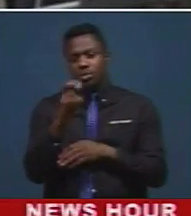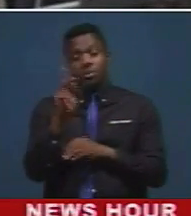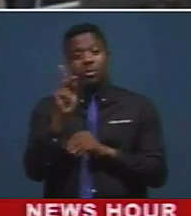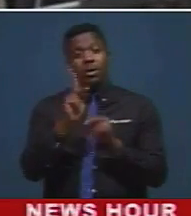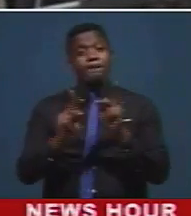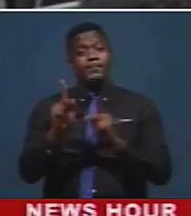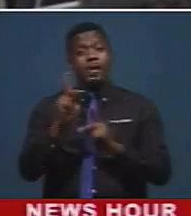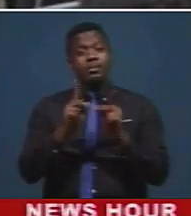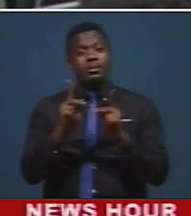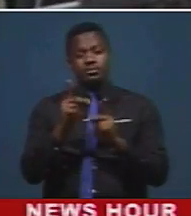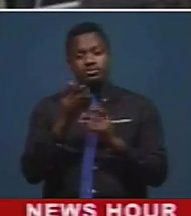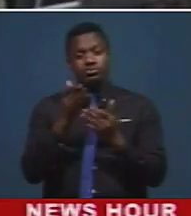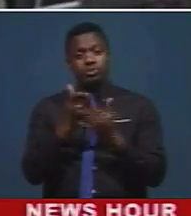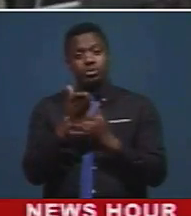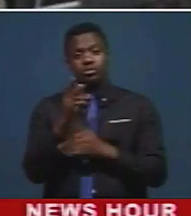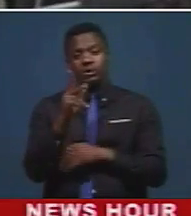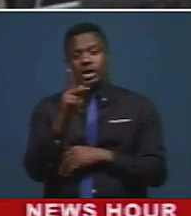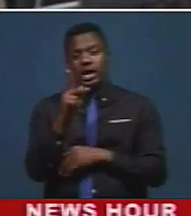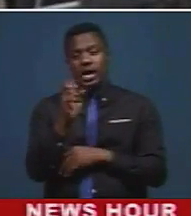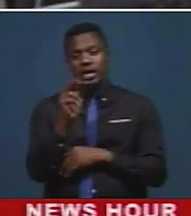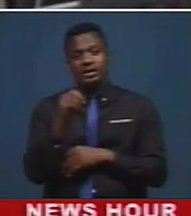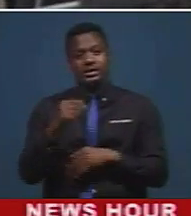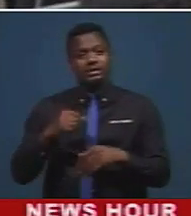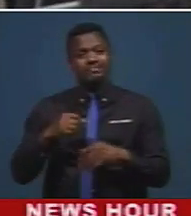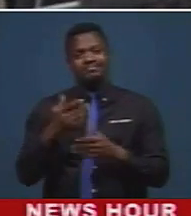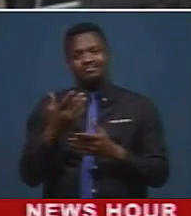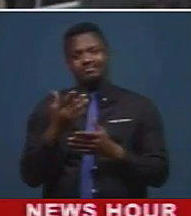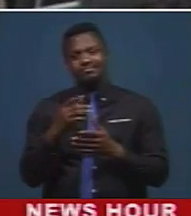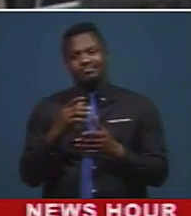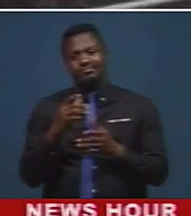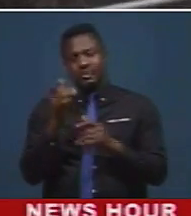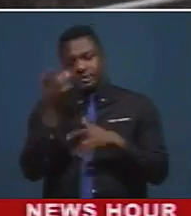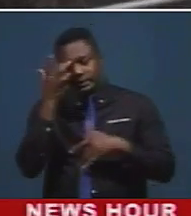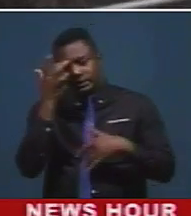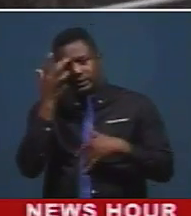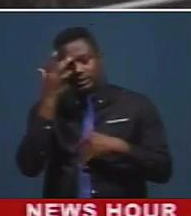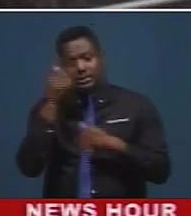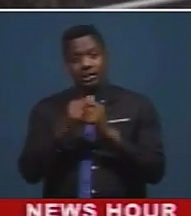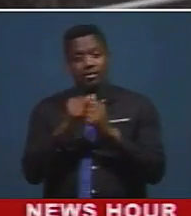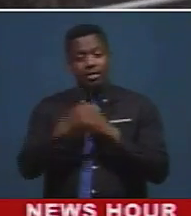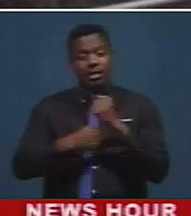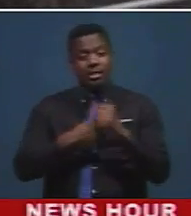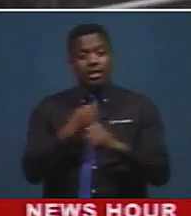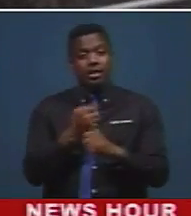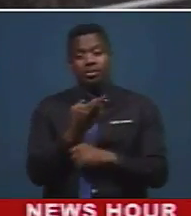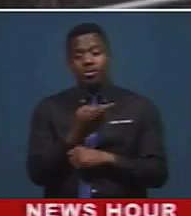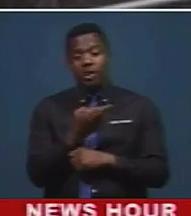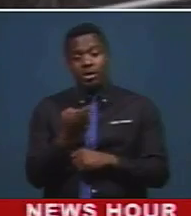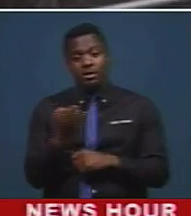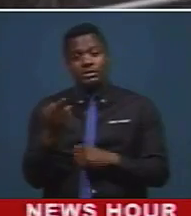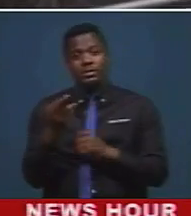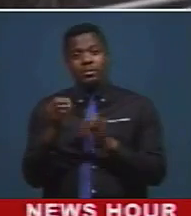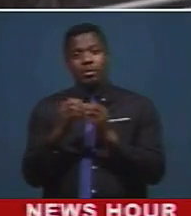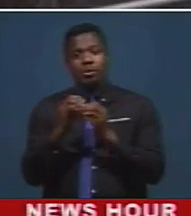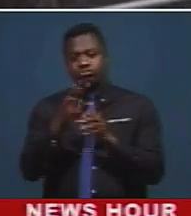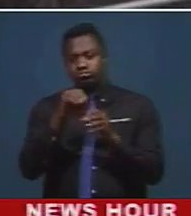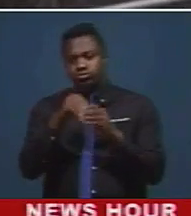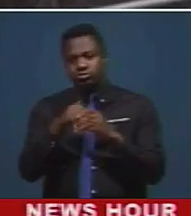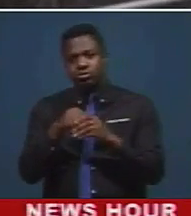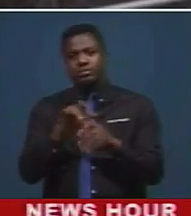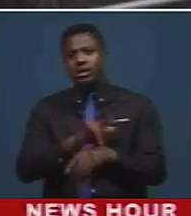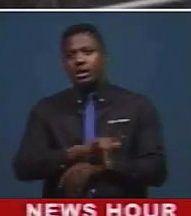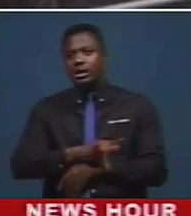people to kidney and urogenital diseases every year. Again, a lot of resources are sunk into flying